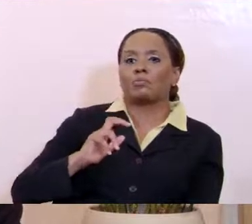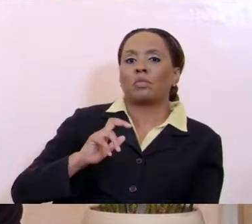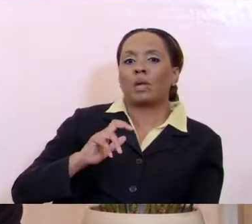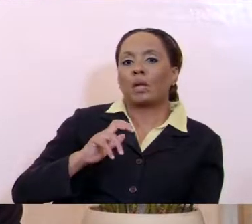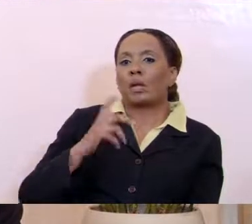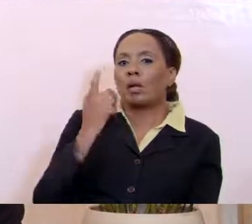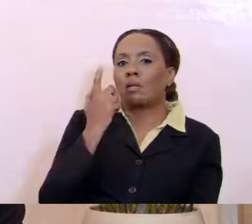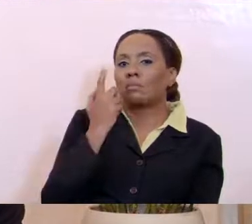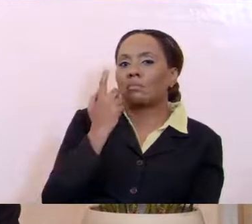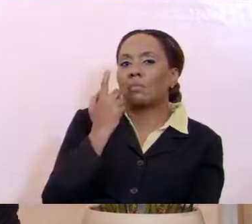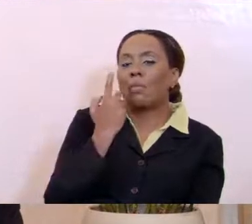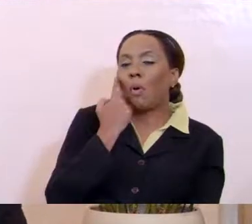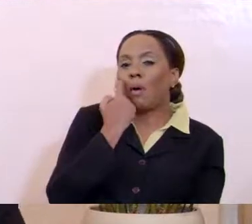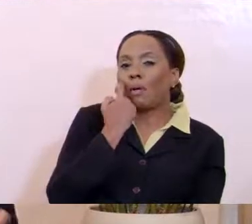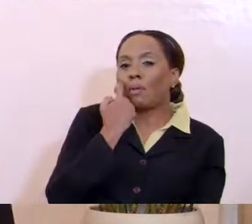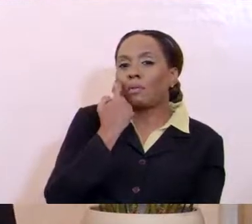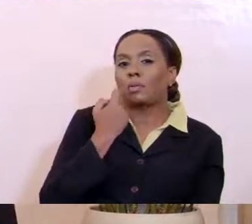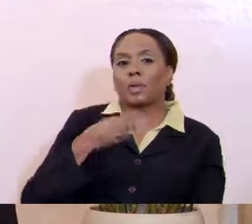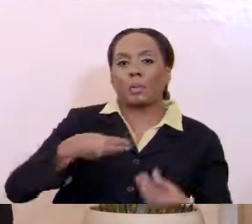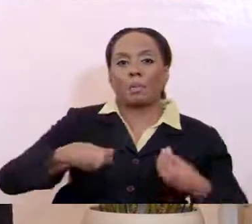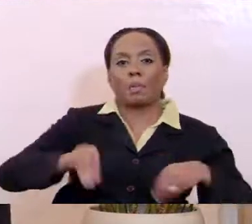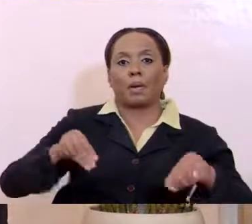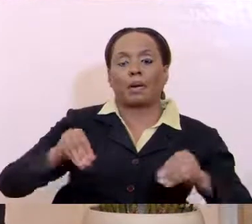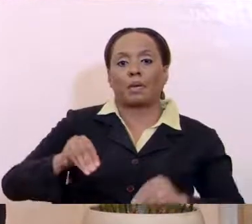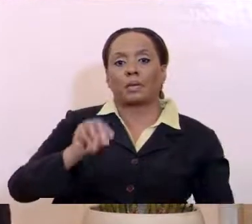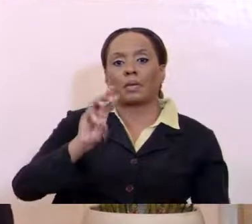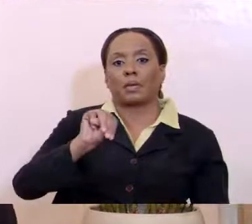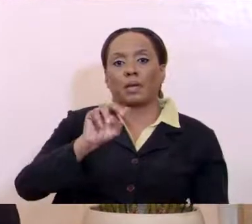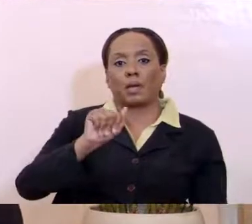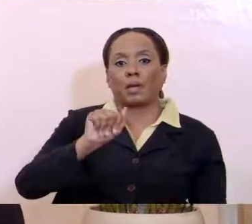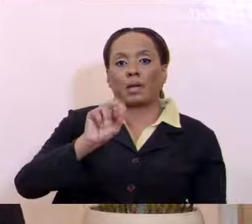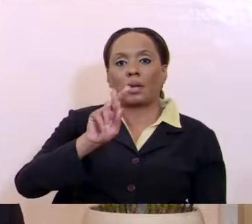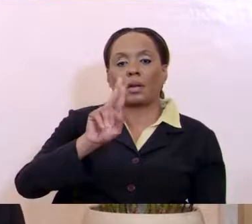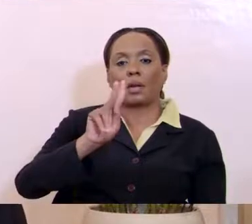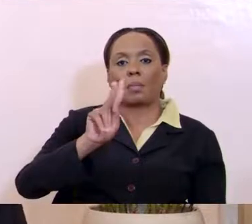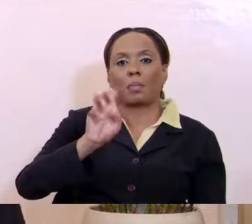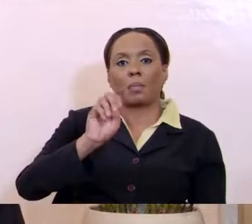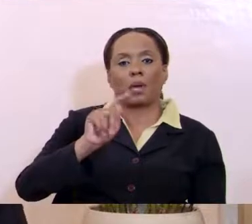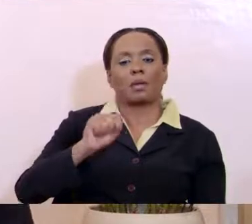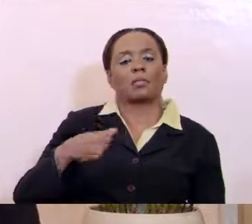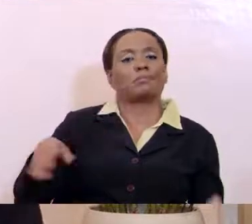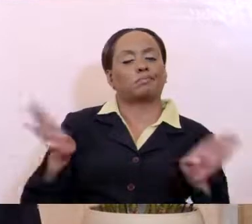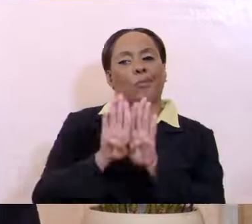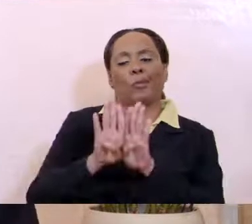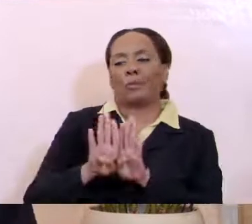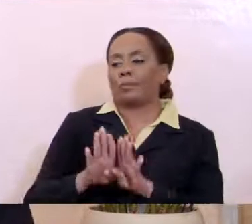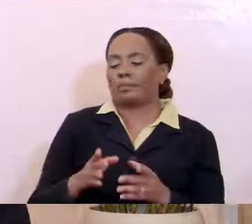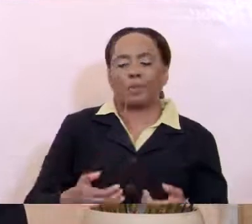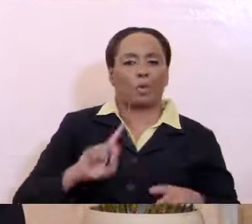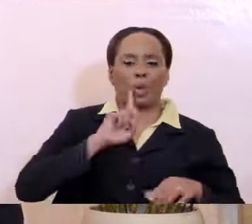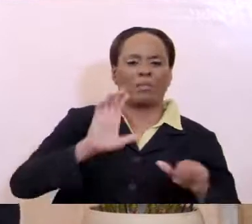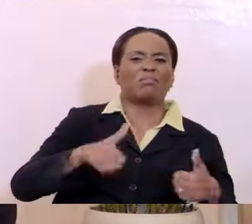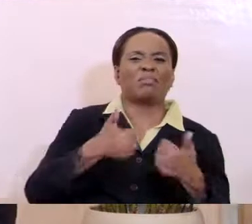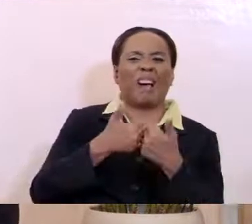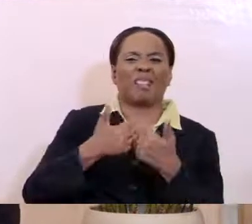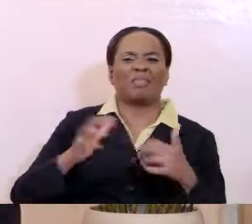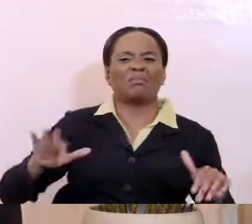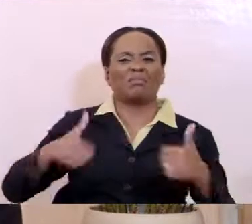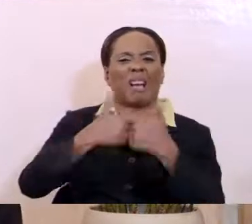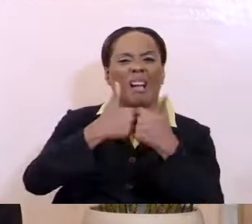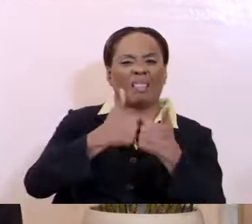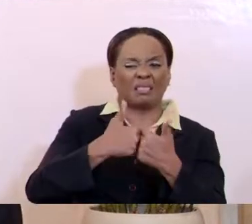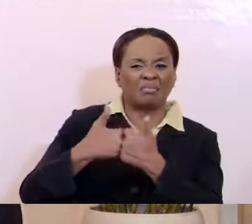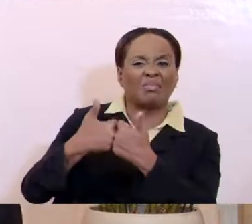This created a challenge for farmers. It also created an especially great challenge for fishermen, and we